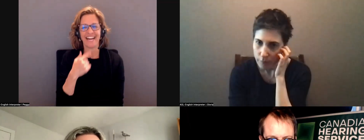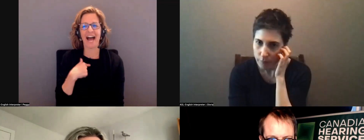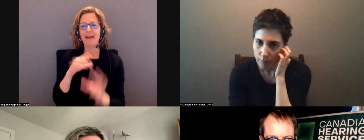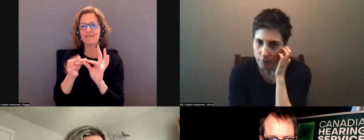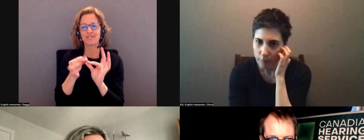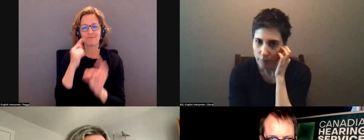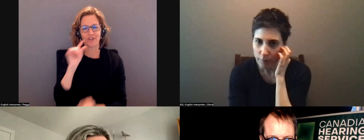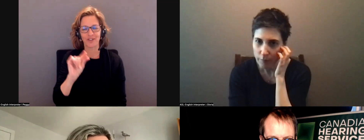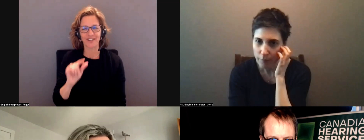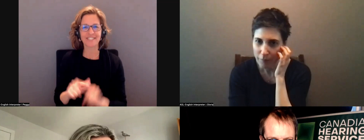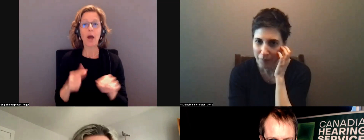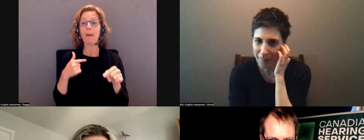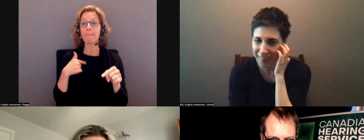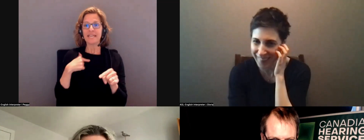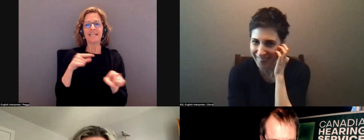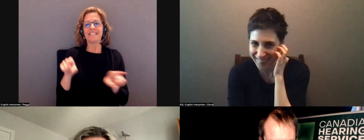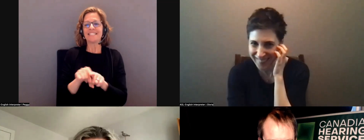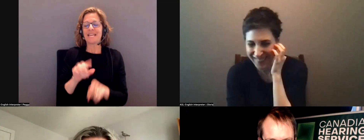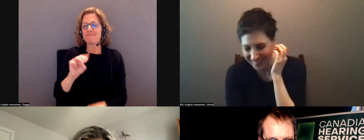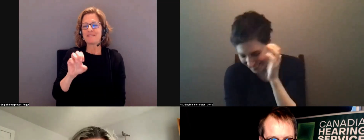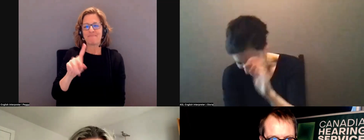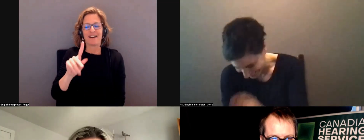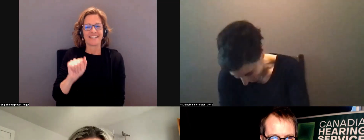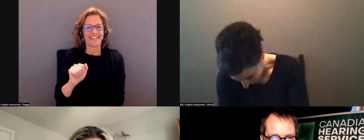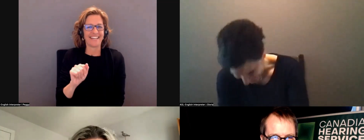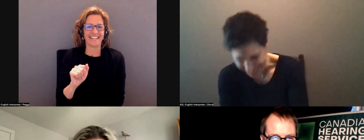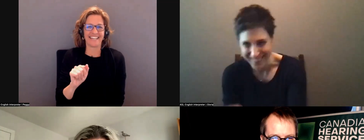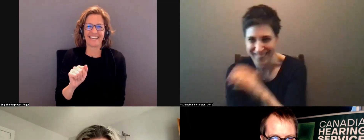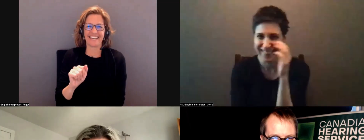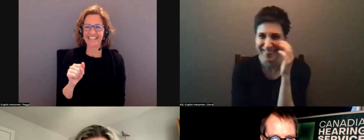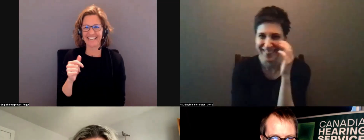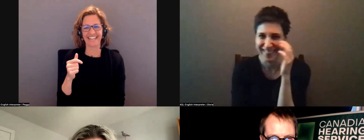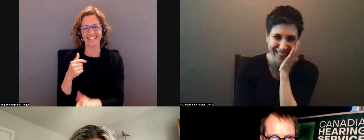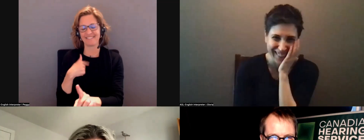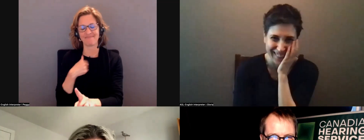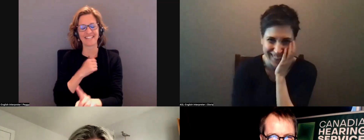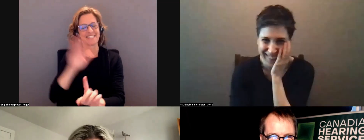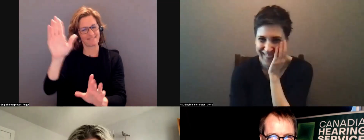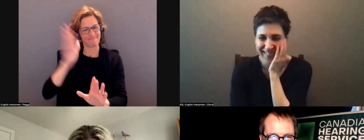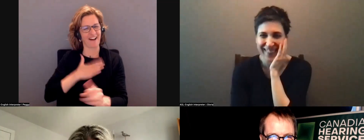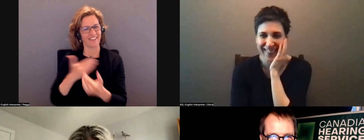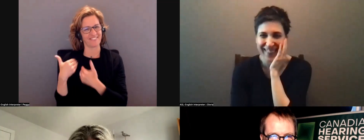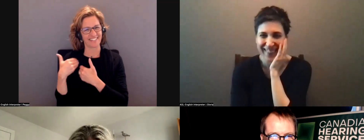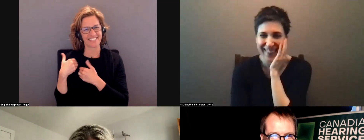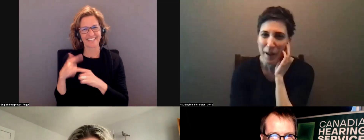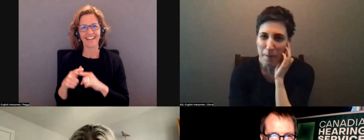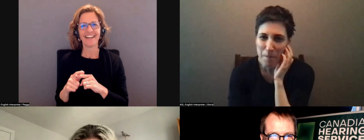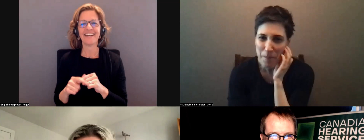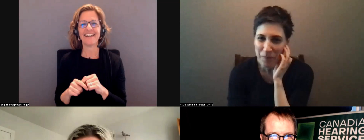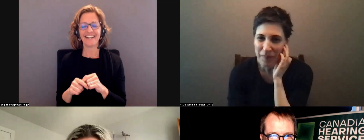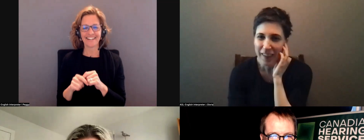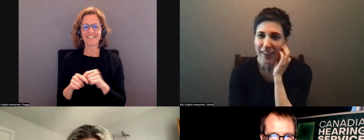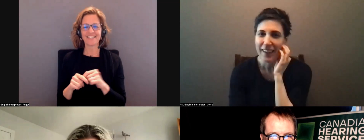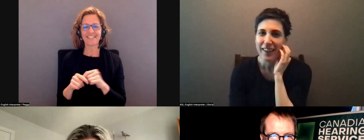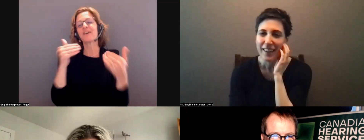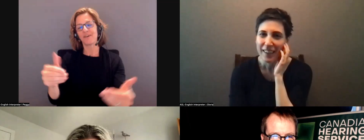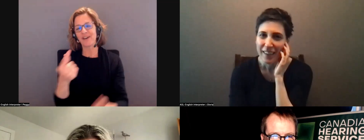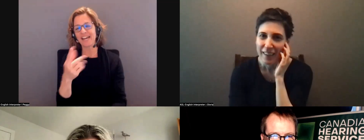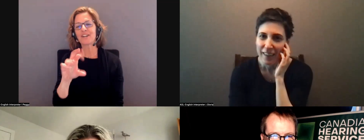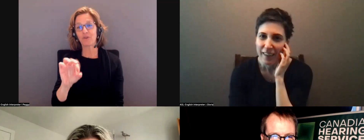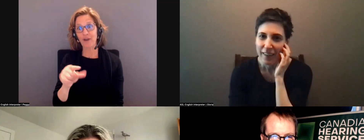thing as Monica. I've had to upgrade my own personal one as well. Yeah. Go ahead, Greg.